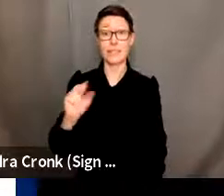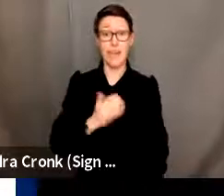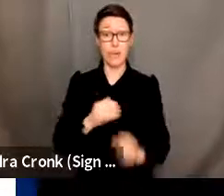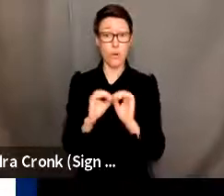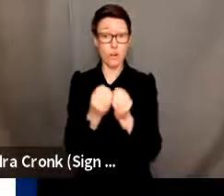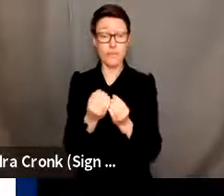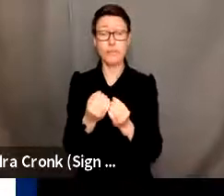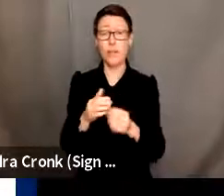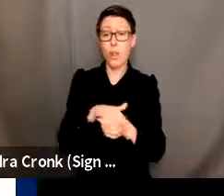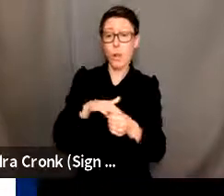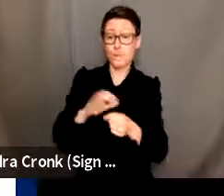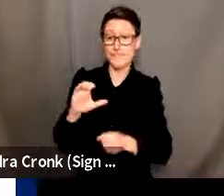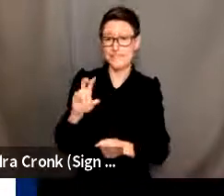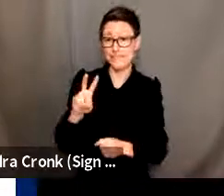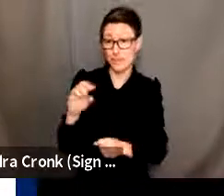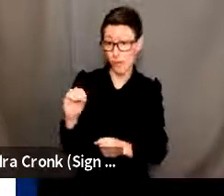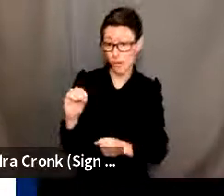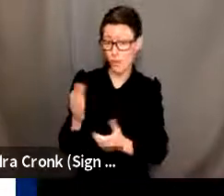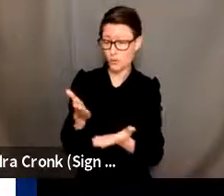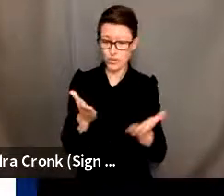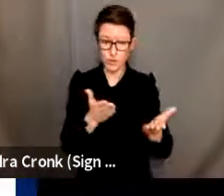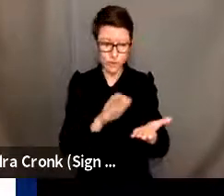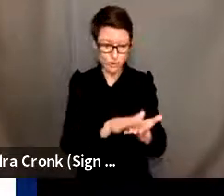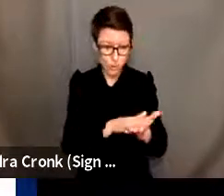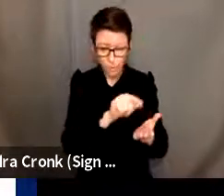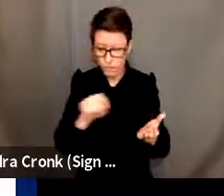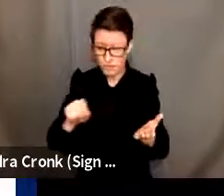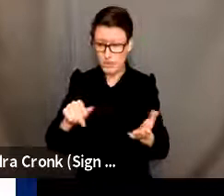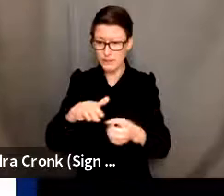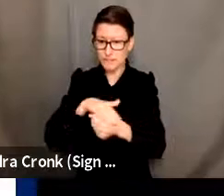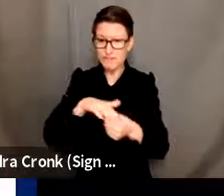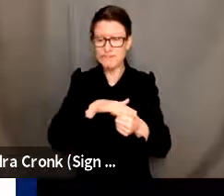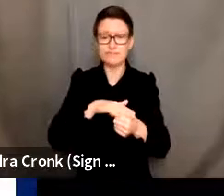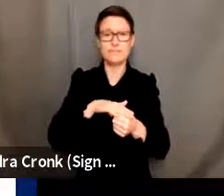serves schools and neighborhoods around the Fresno Clovis area. So we